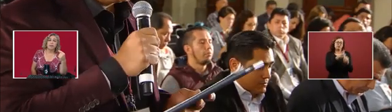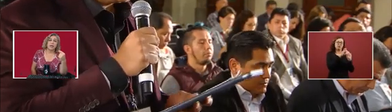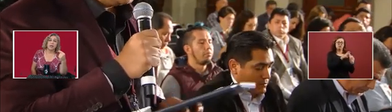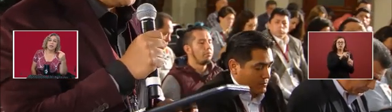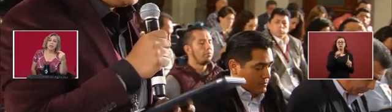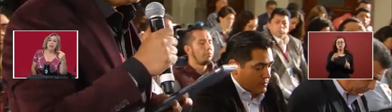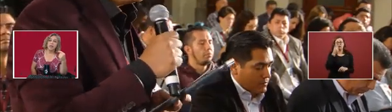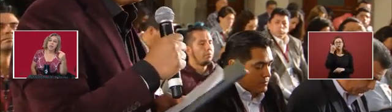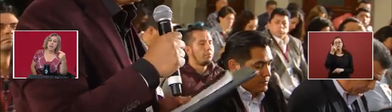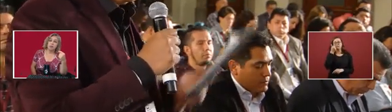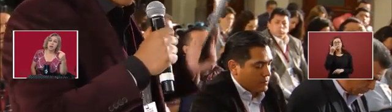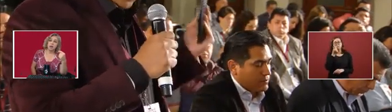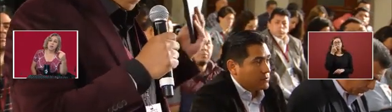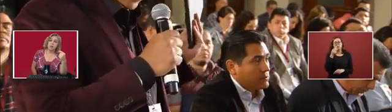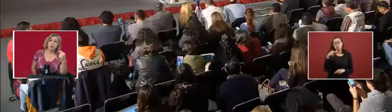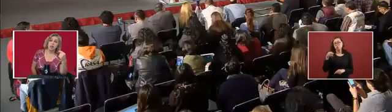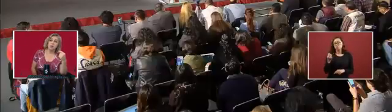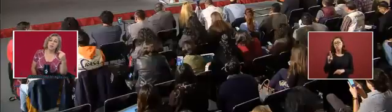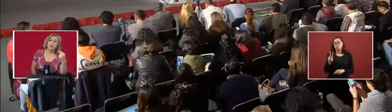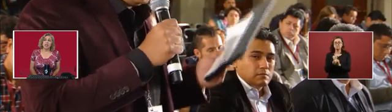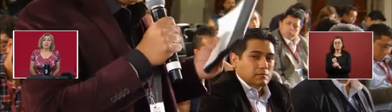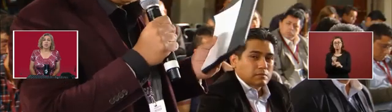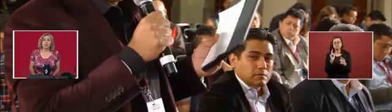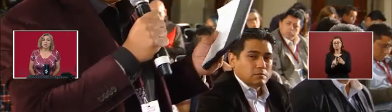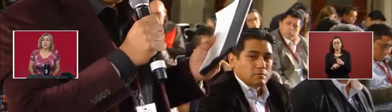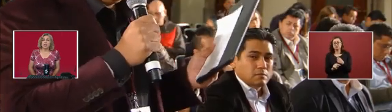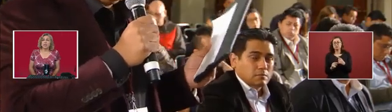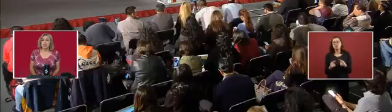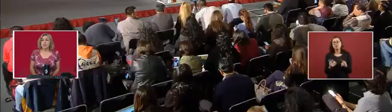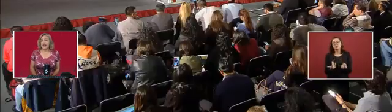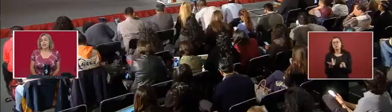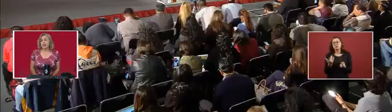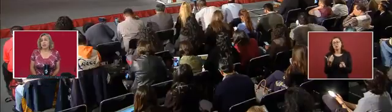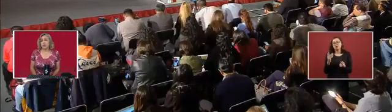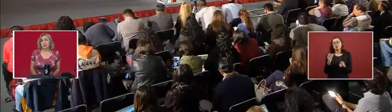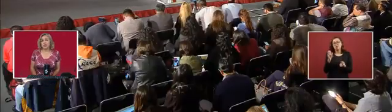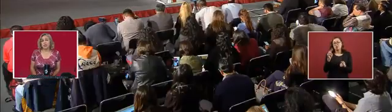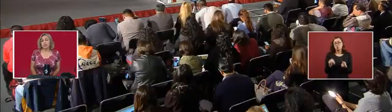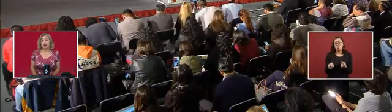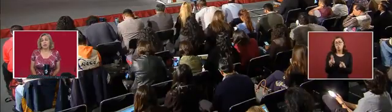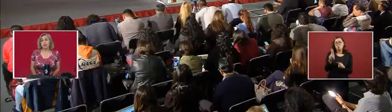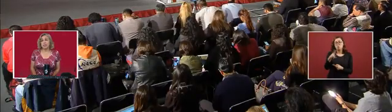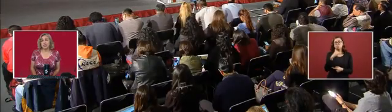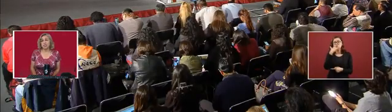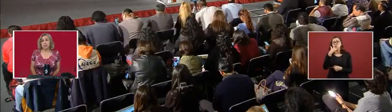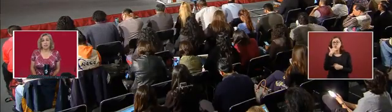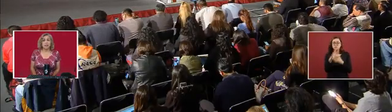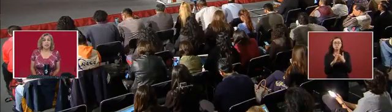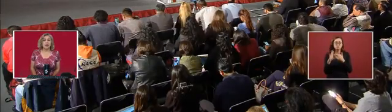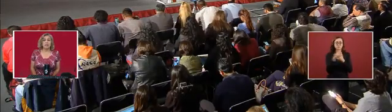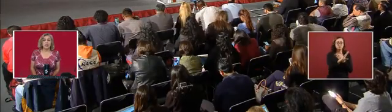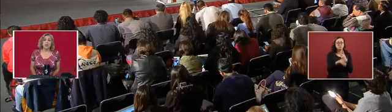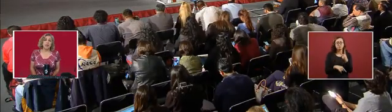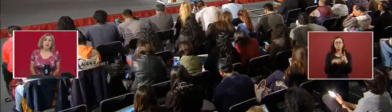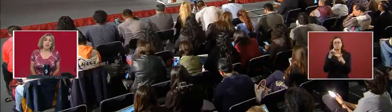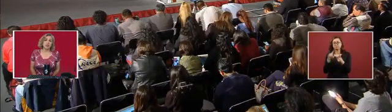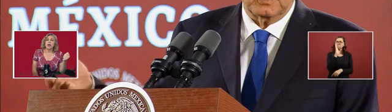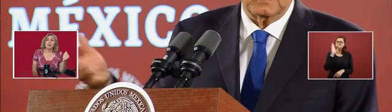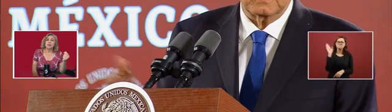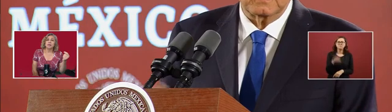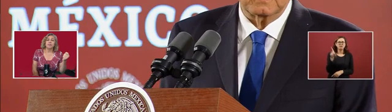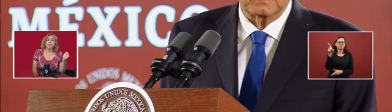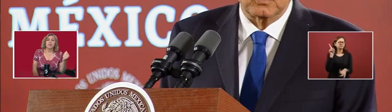regarding these matters. Because this media is not just to be boasting, but a lot of people